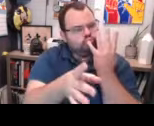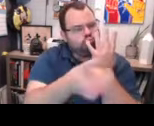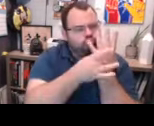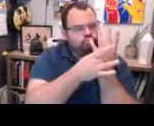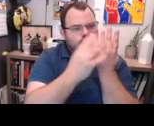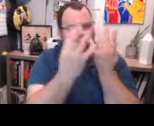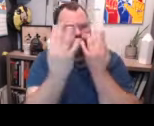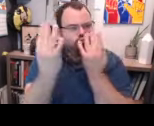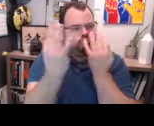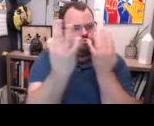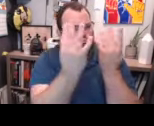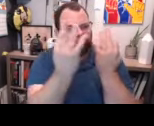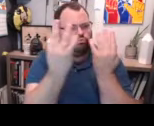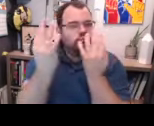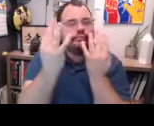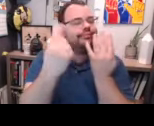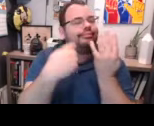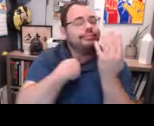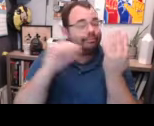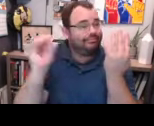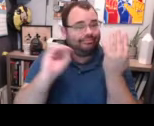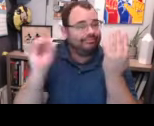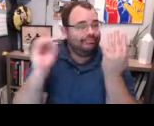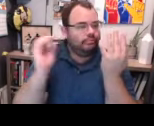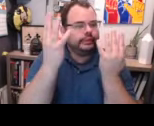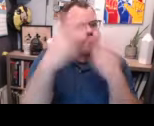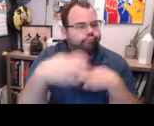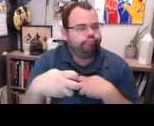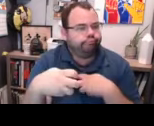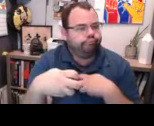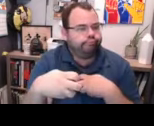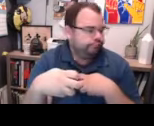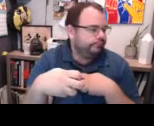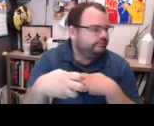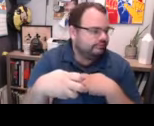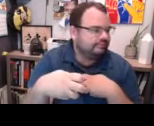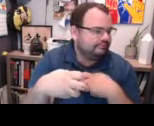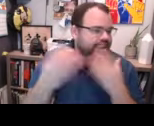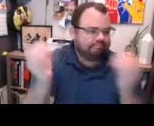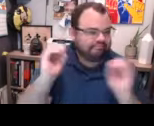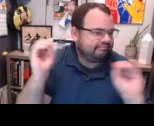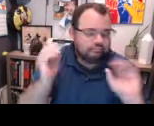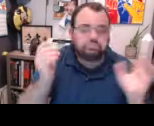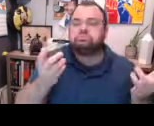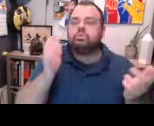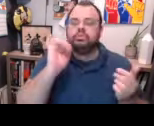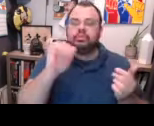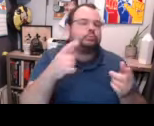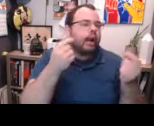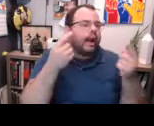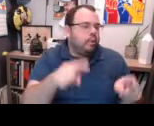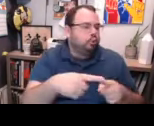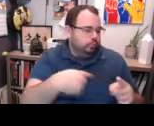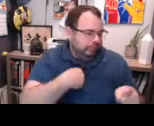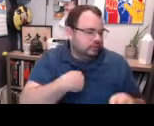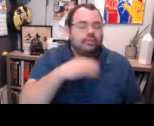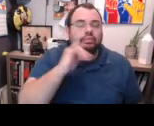that, you need potassium for your hair follicles to attach and to grow. I didn't have enough potassium.